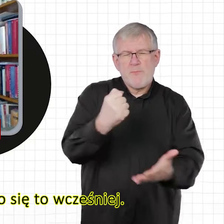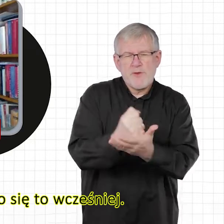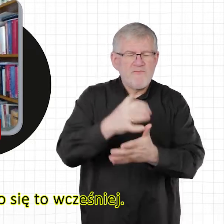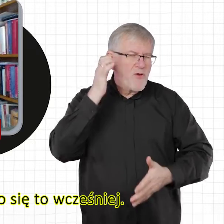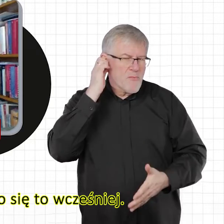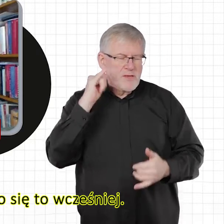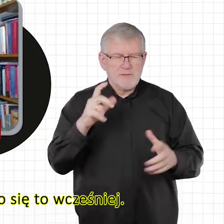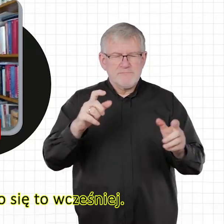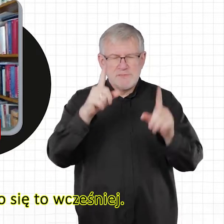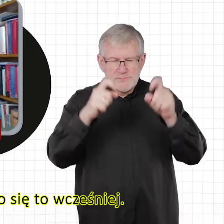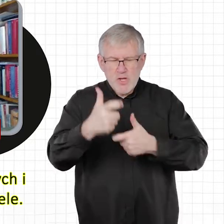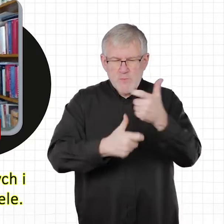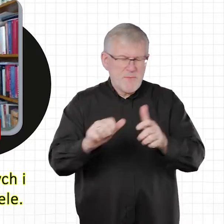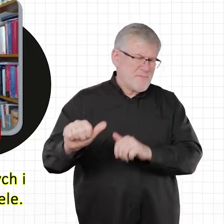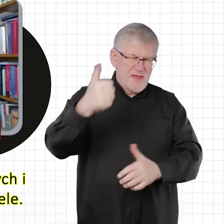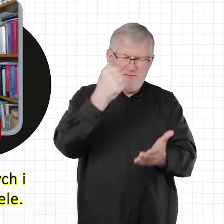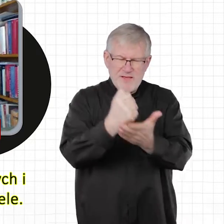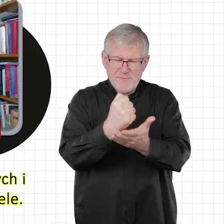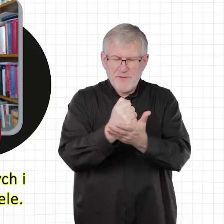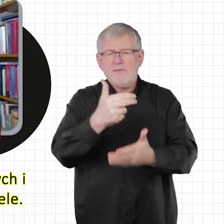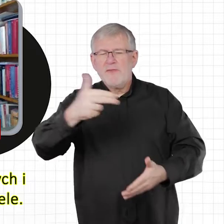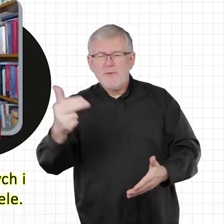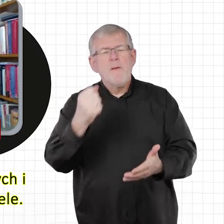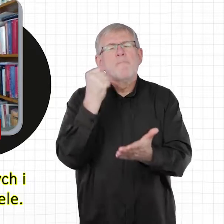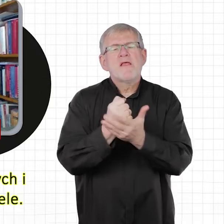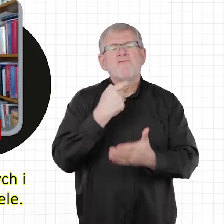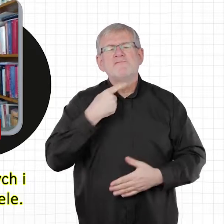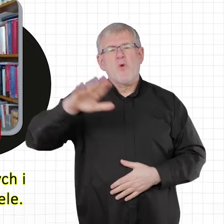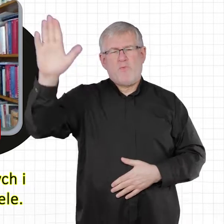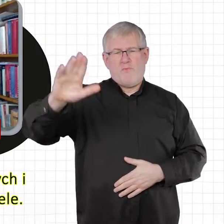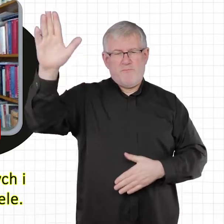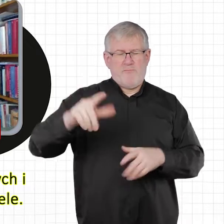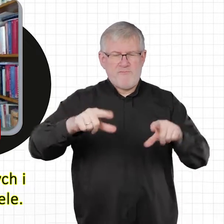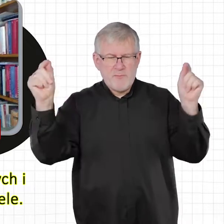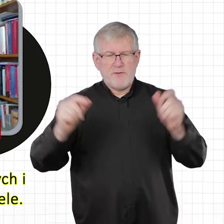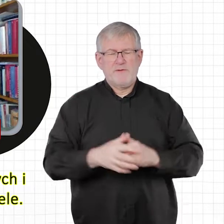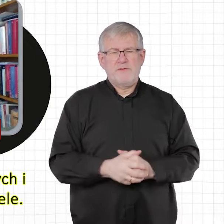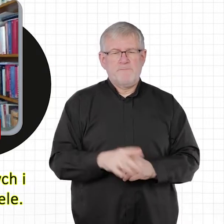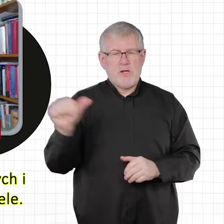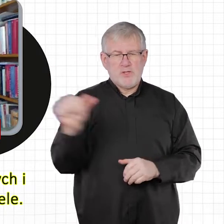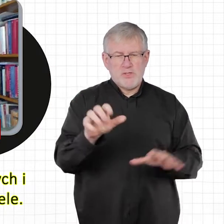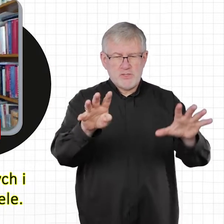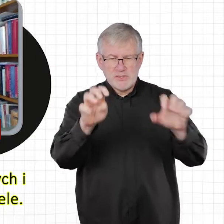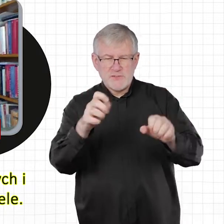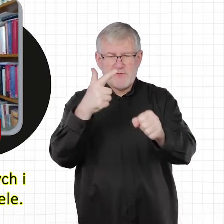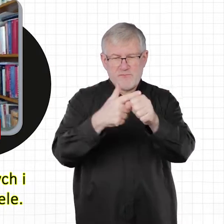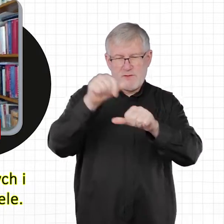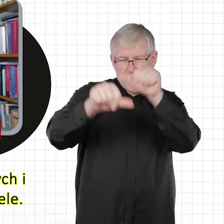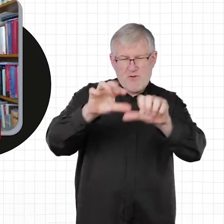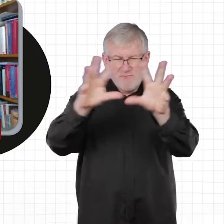in some Nordic countries. And then another global movement was in the 60s and 70s with the Red